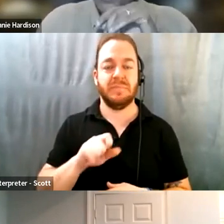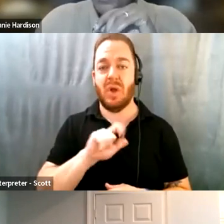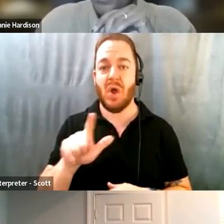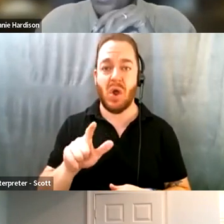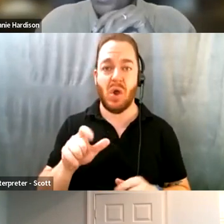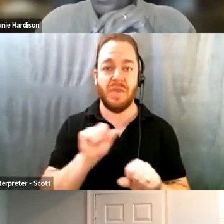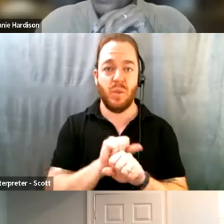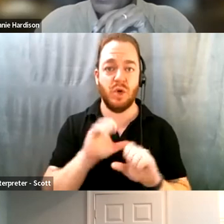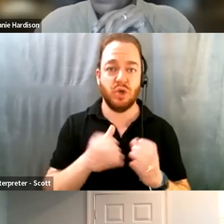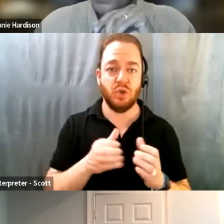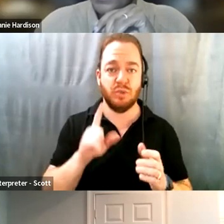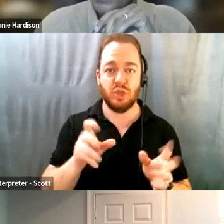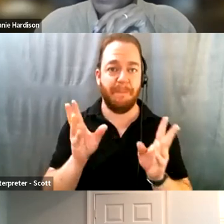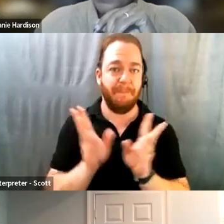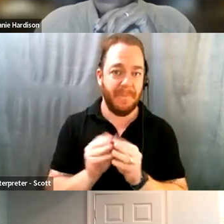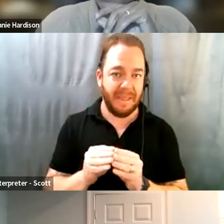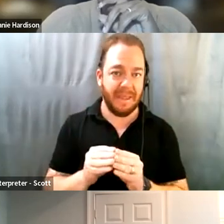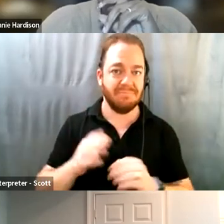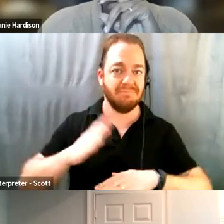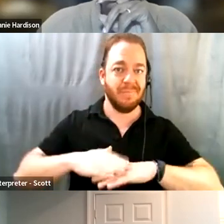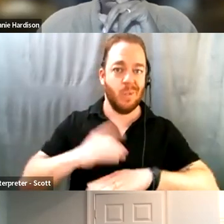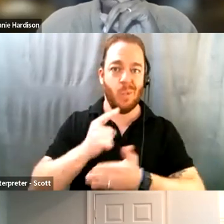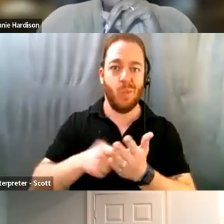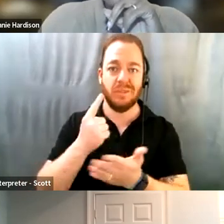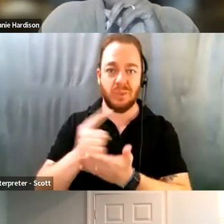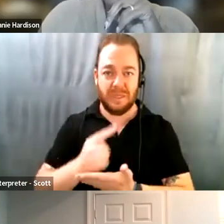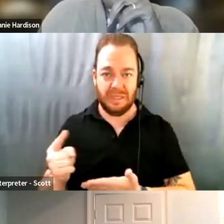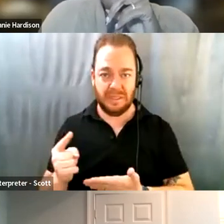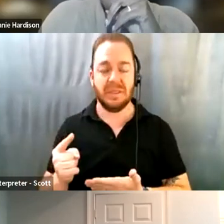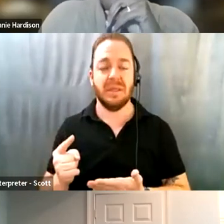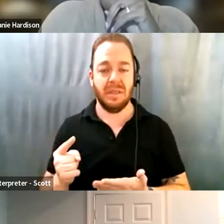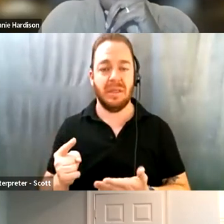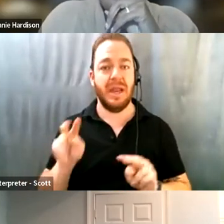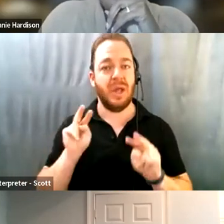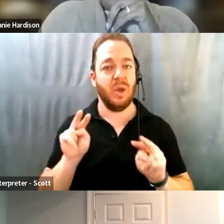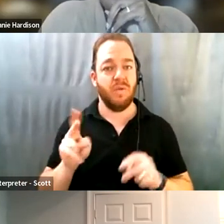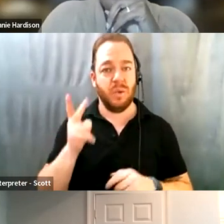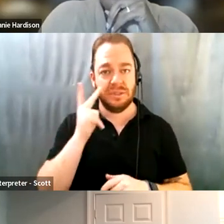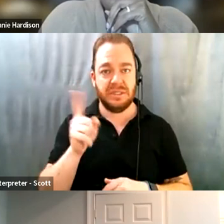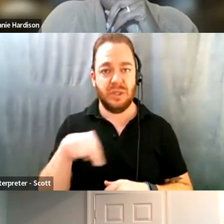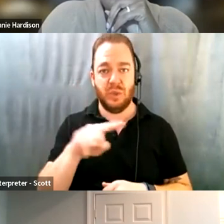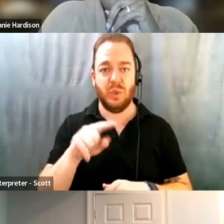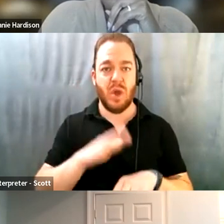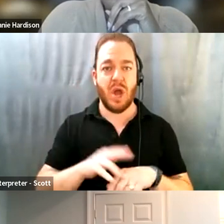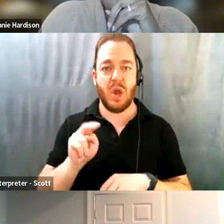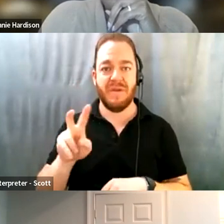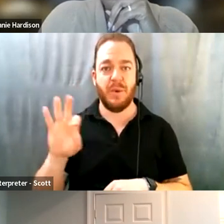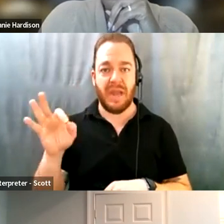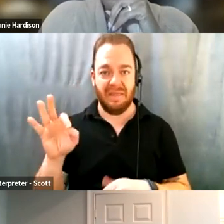meeting at least once a week. And you know, looking forward to seeing all you folks on November